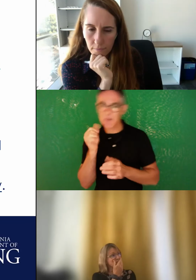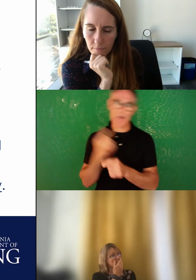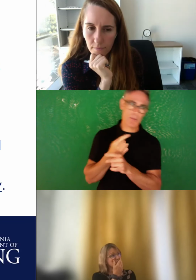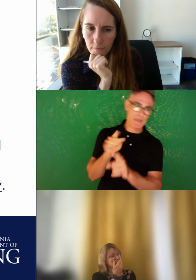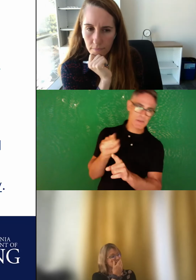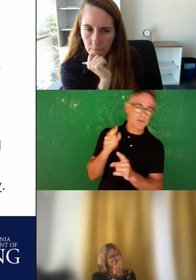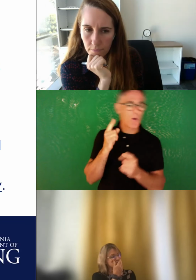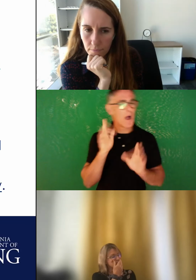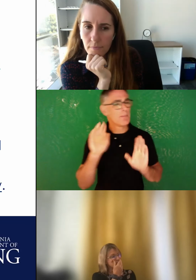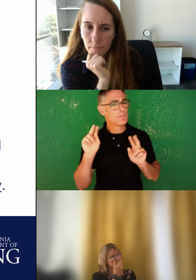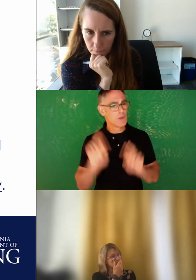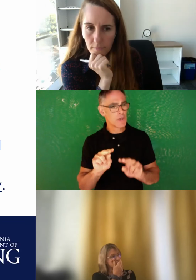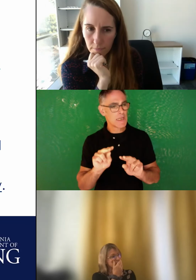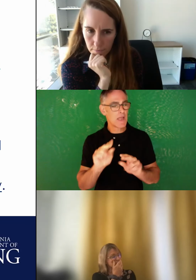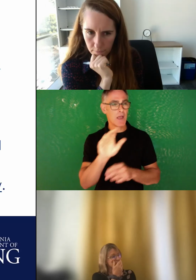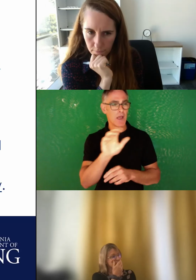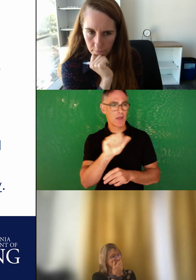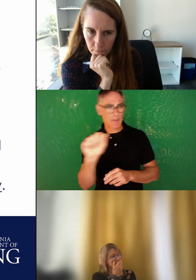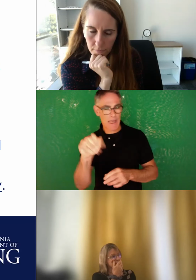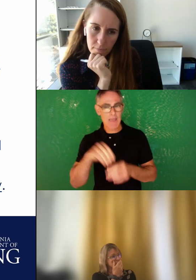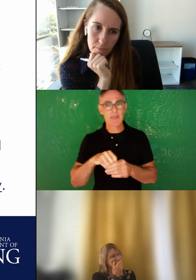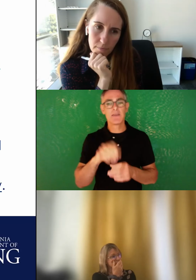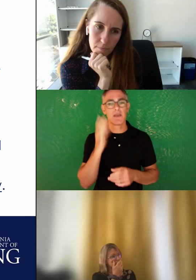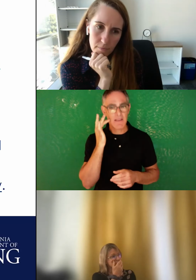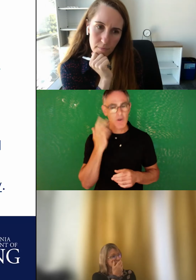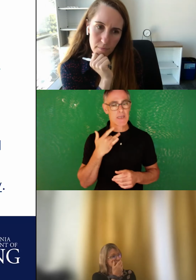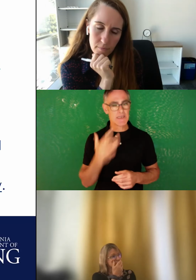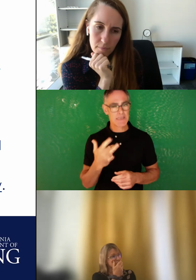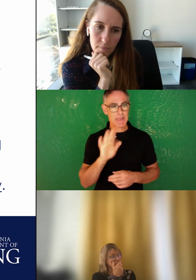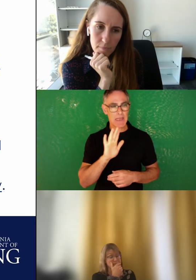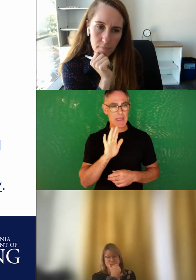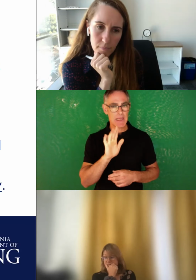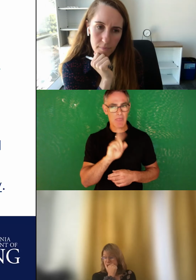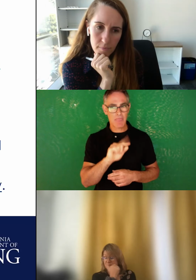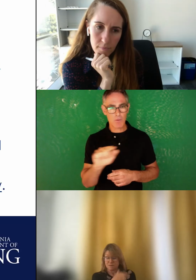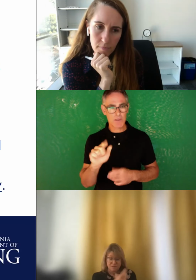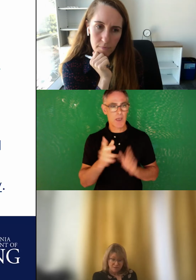AAA in California is usually their contracts are a